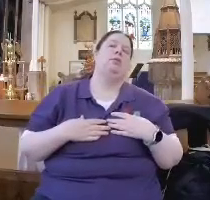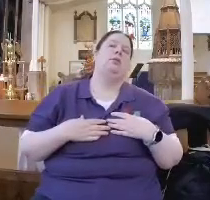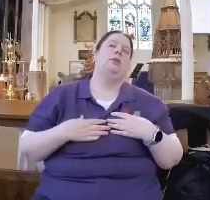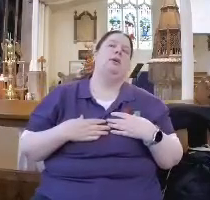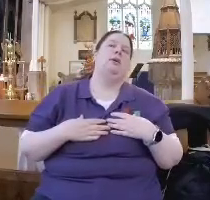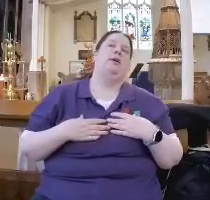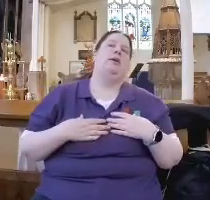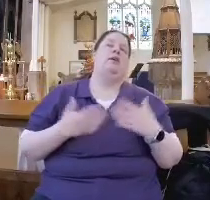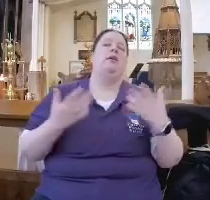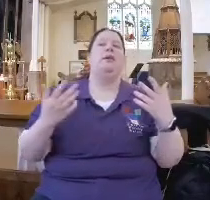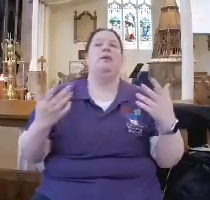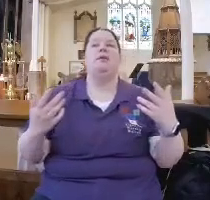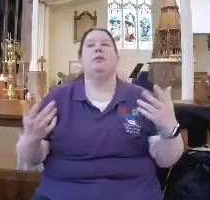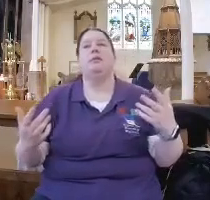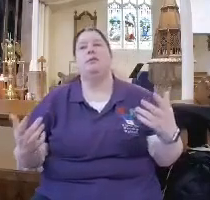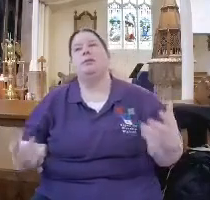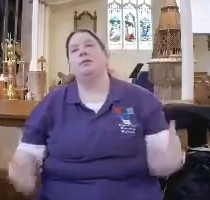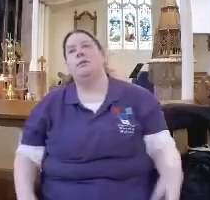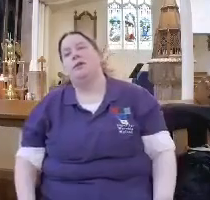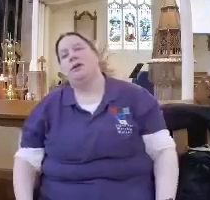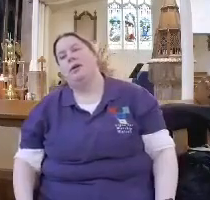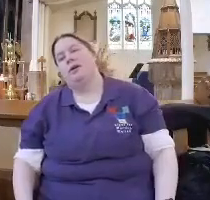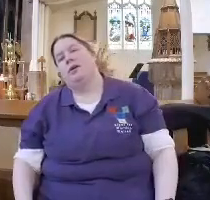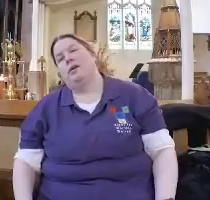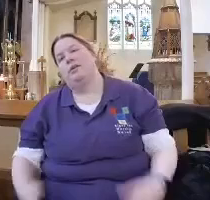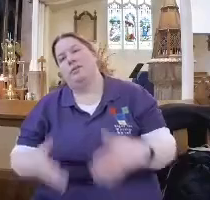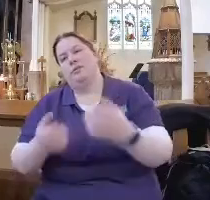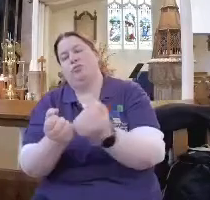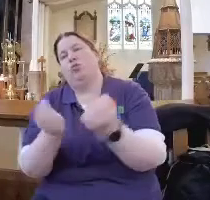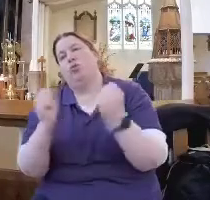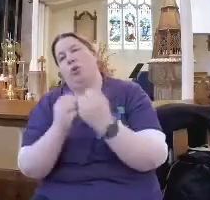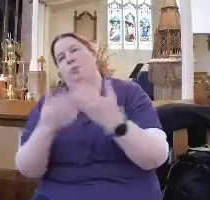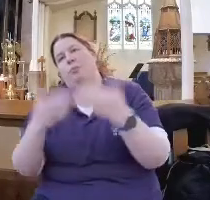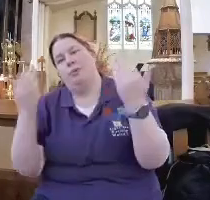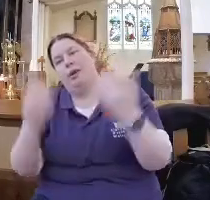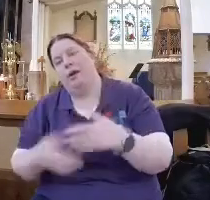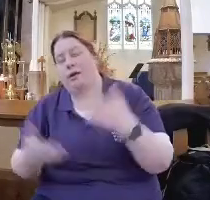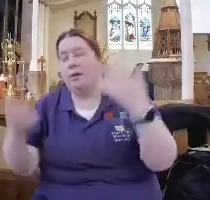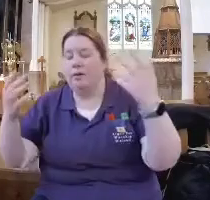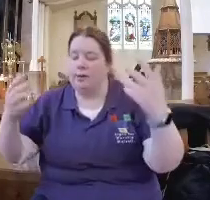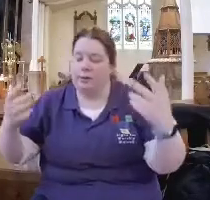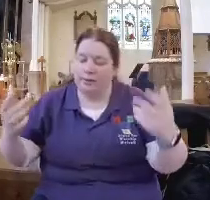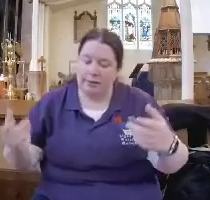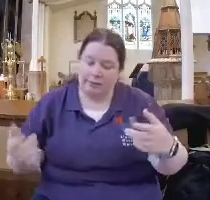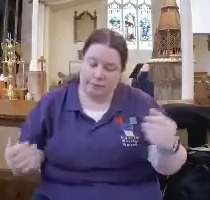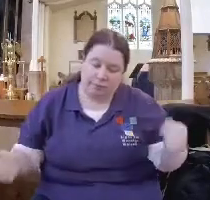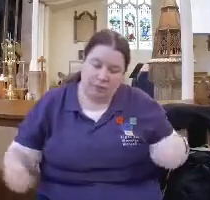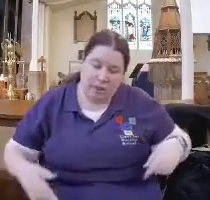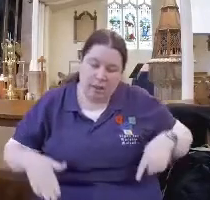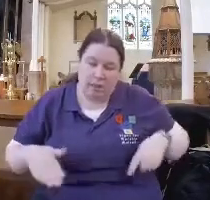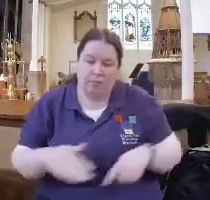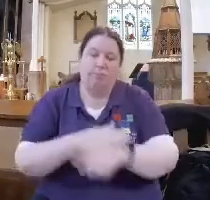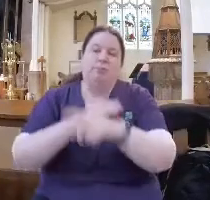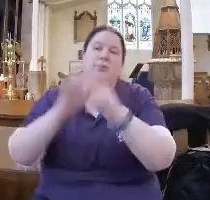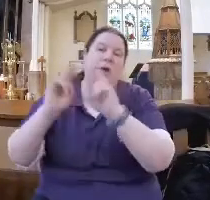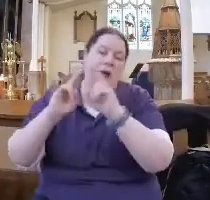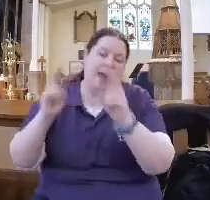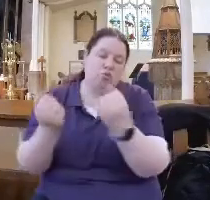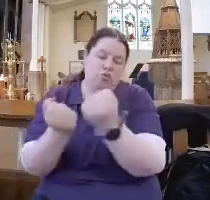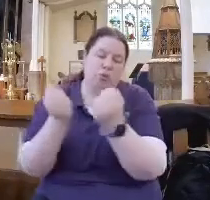night. Oh. and I've had to drag myself out to house group.